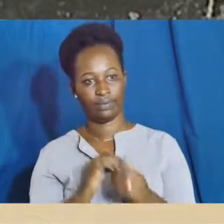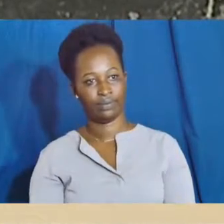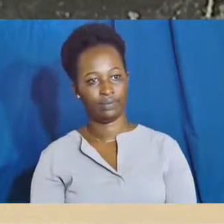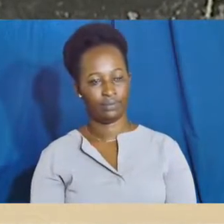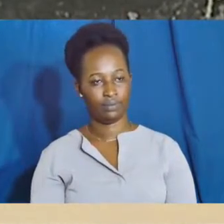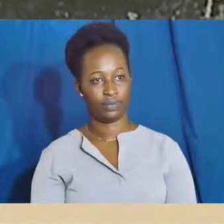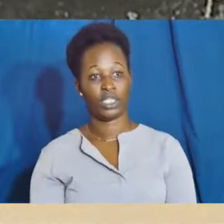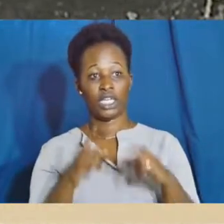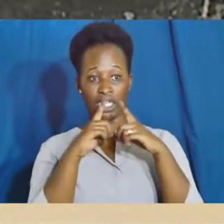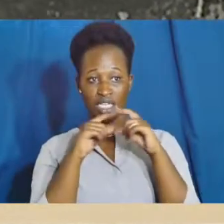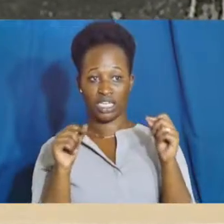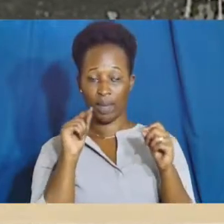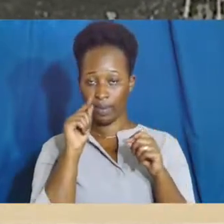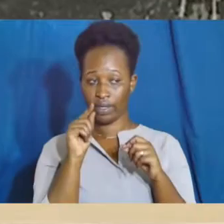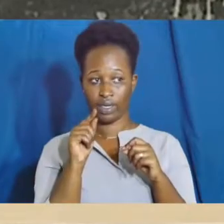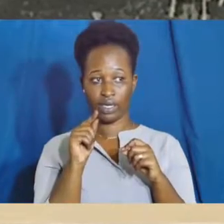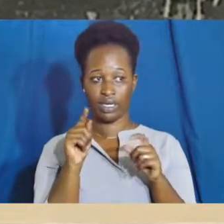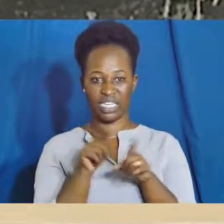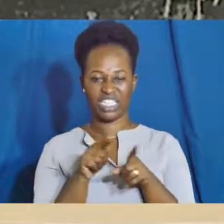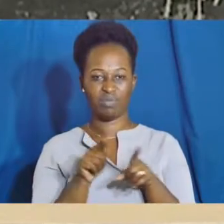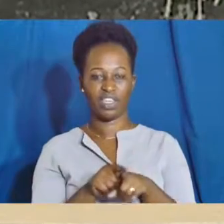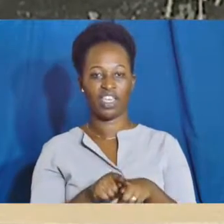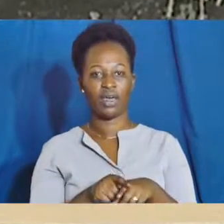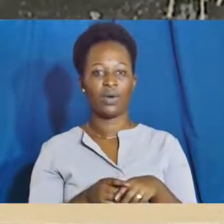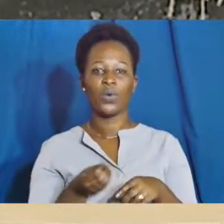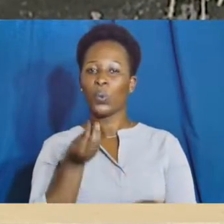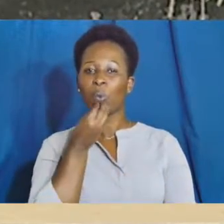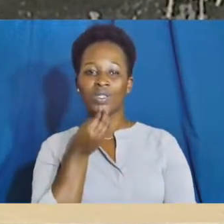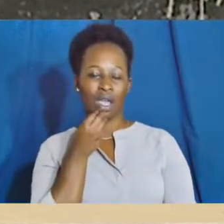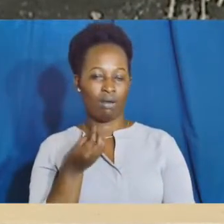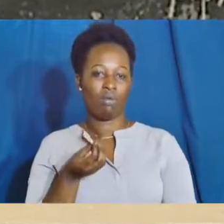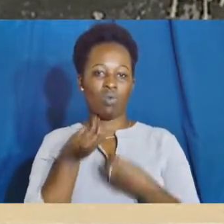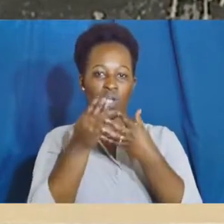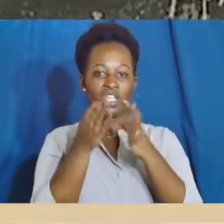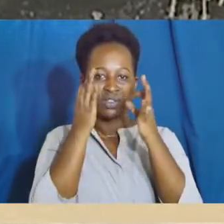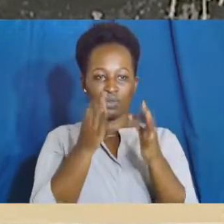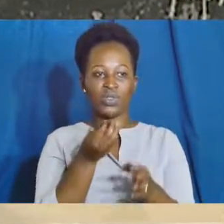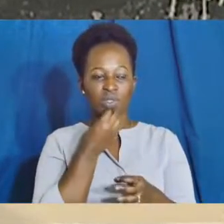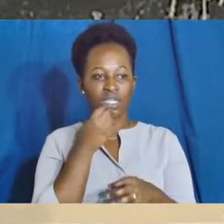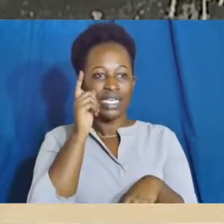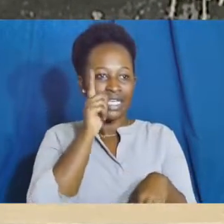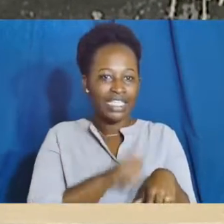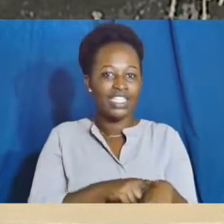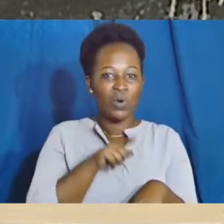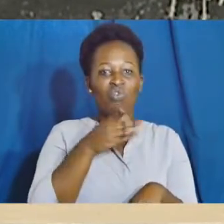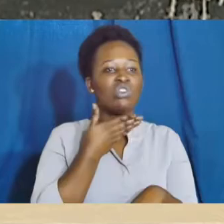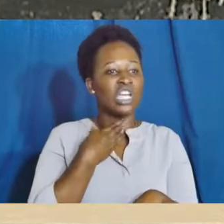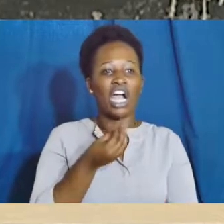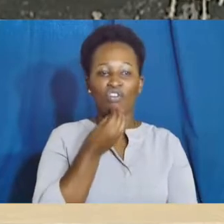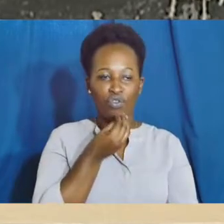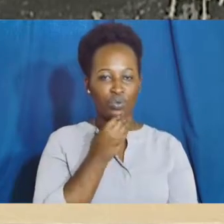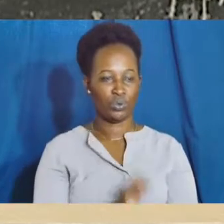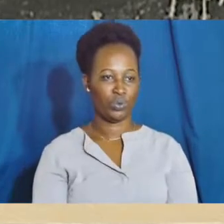the word trophic is about feeding. Feeding, when you need food. It's